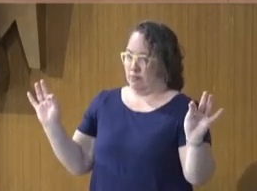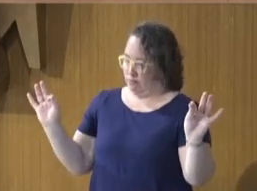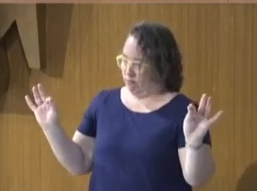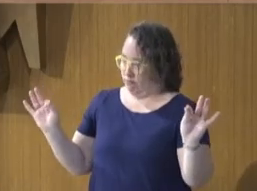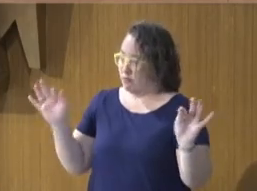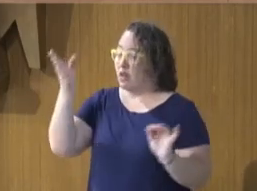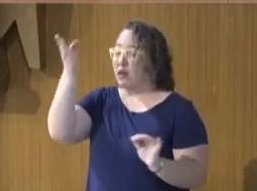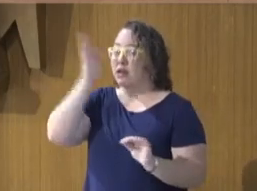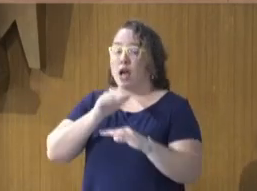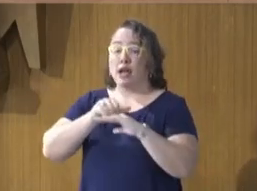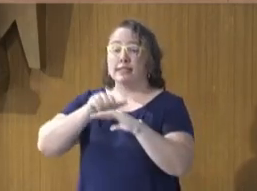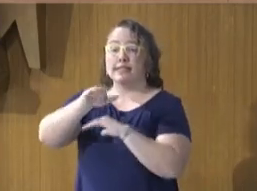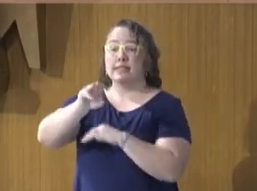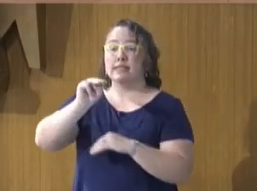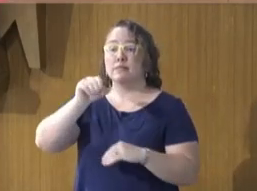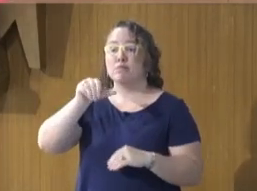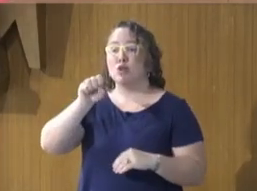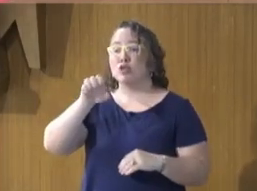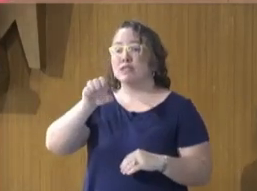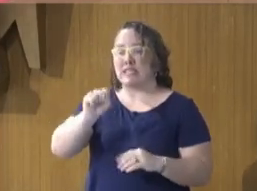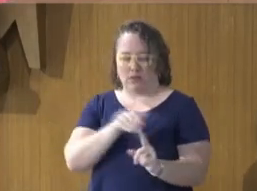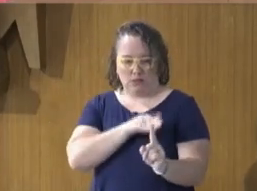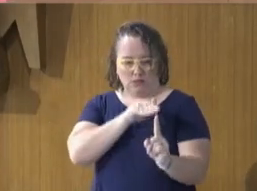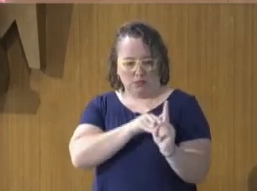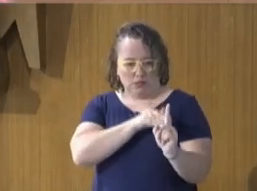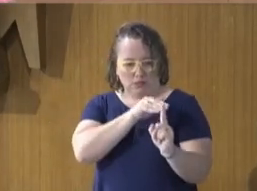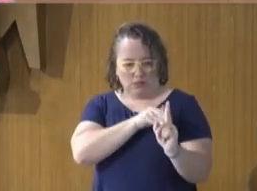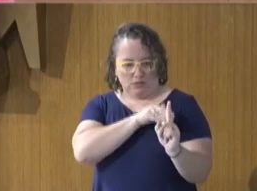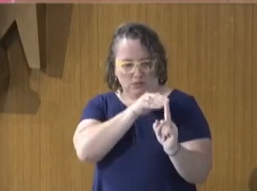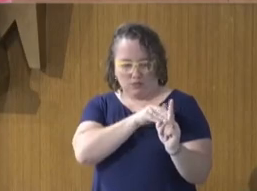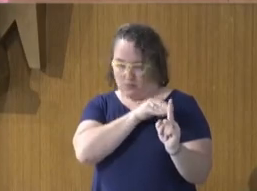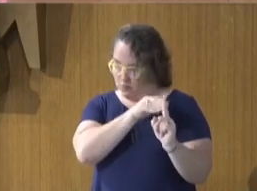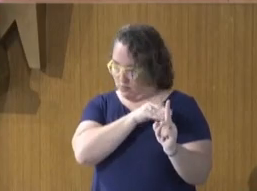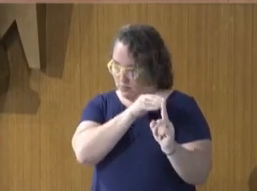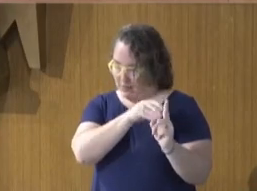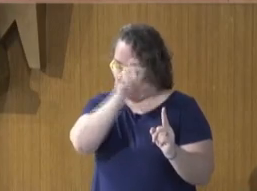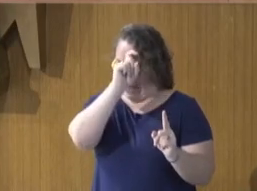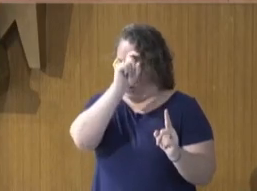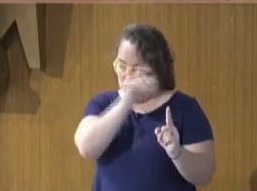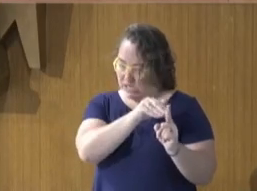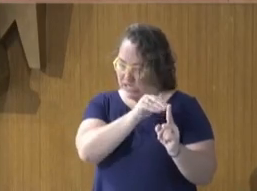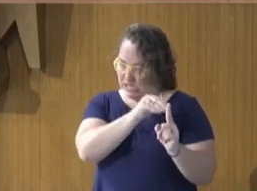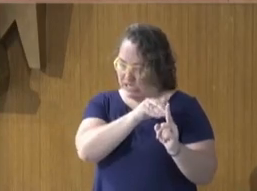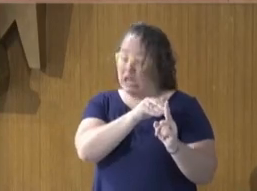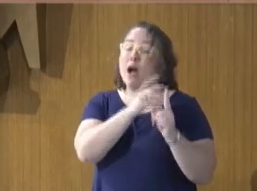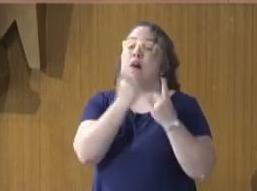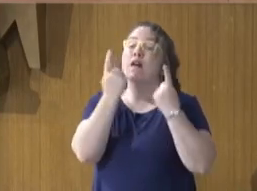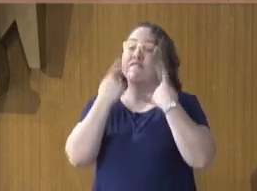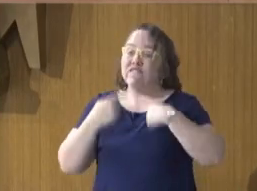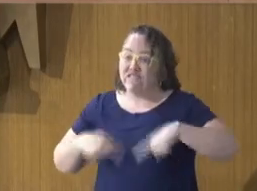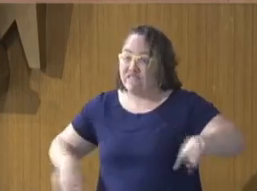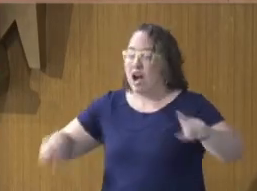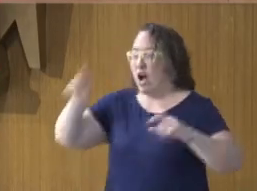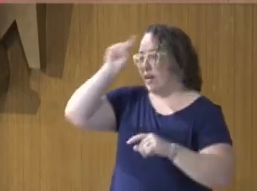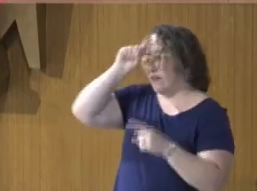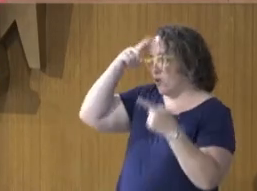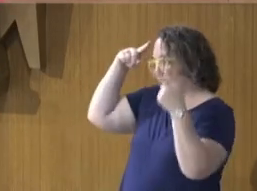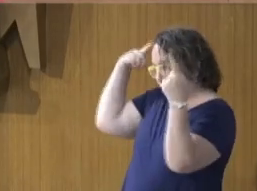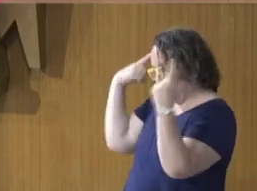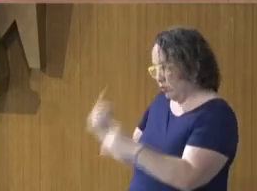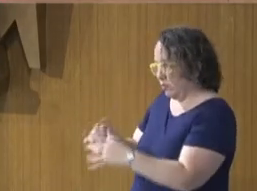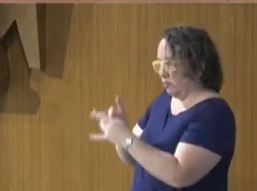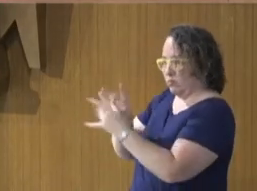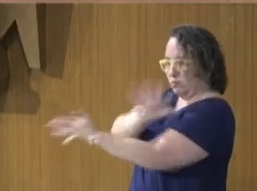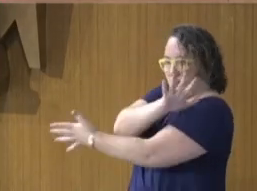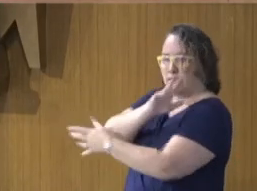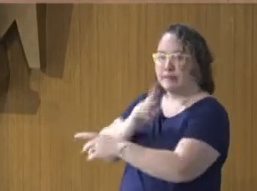God sends Moses to badger Pharaoh until he agrees to let the Hebrews go. And as Moses is leading the people out of